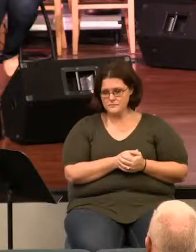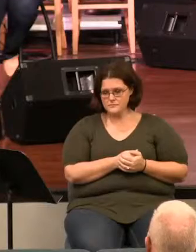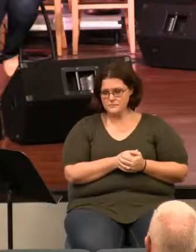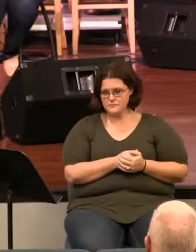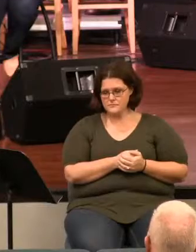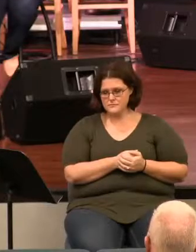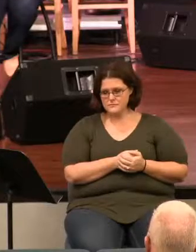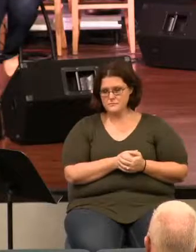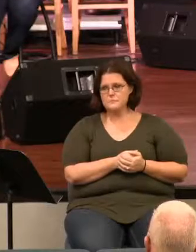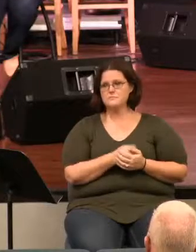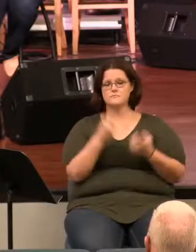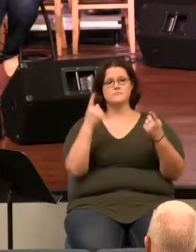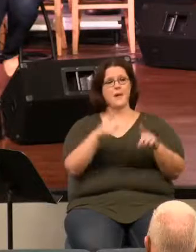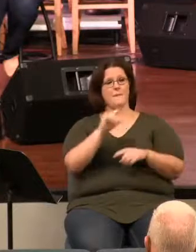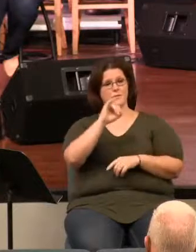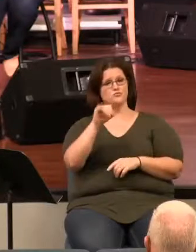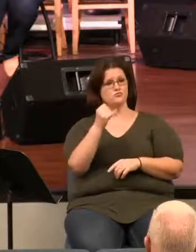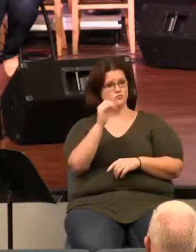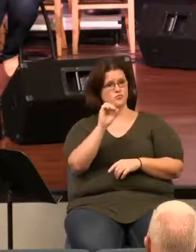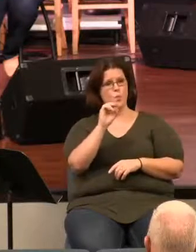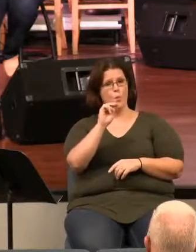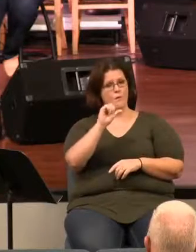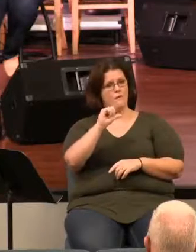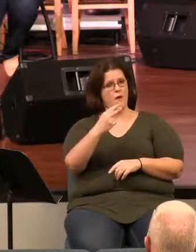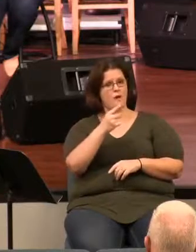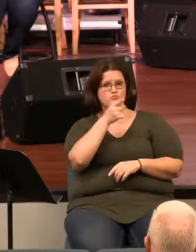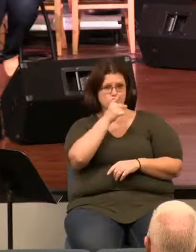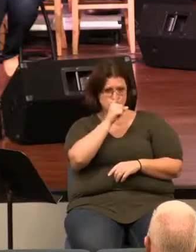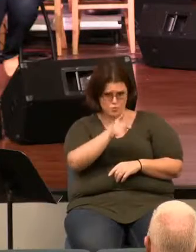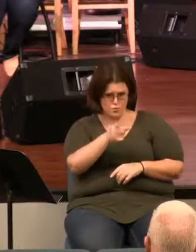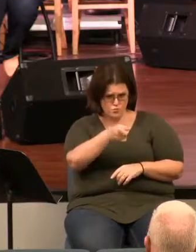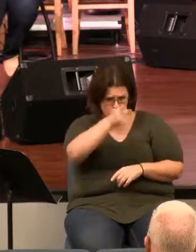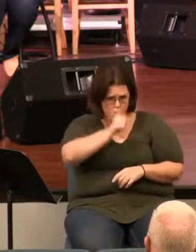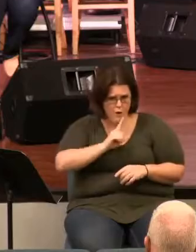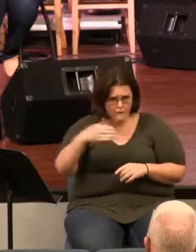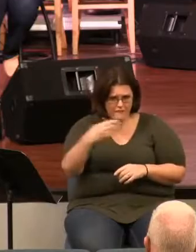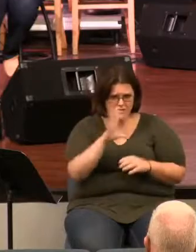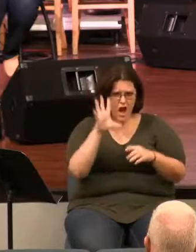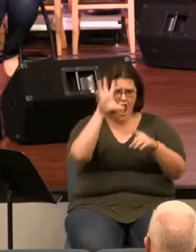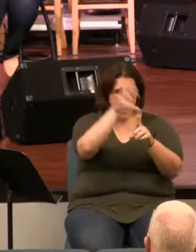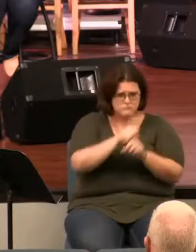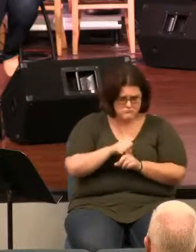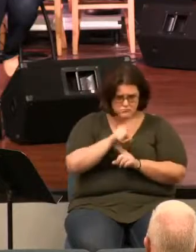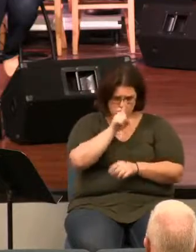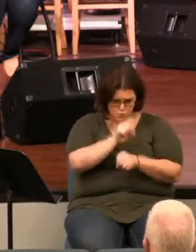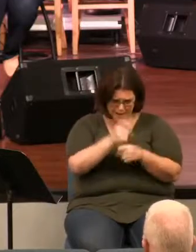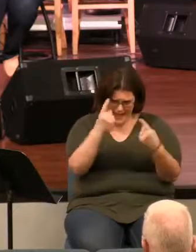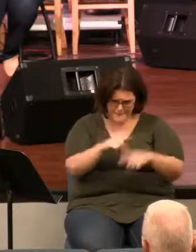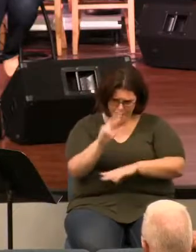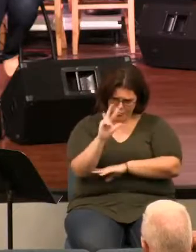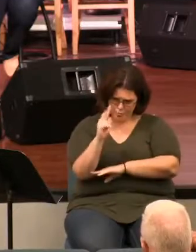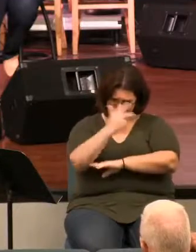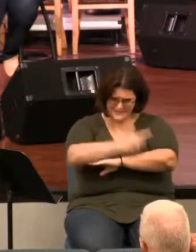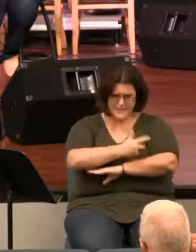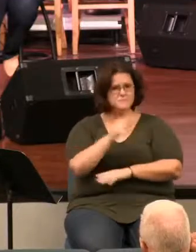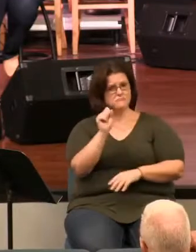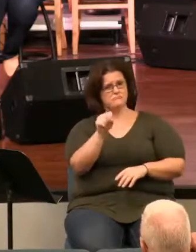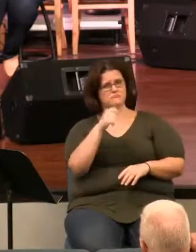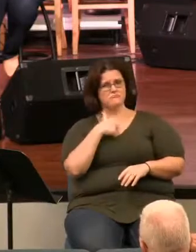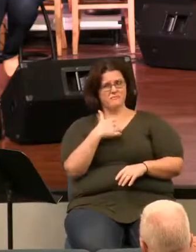Jonah really got swallowed up into a great fish and spent 3 days in that. Yes, that's what I'm talking about. We believe the B-I-V-L-E.